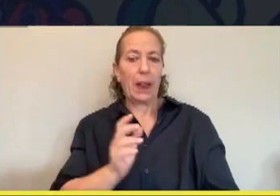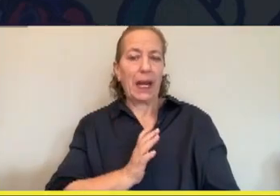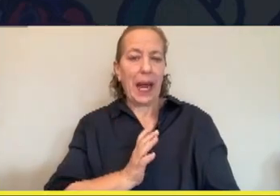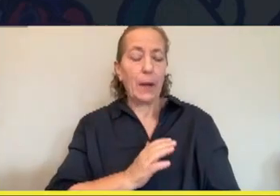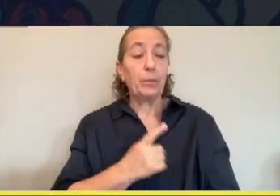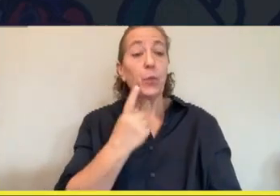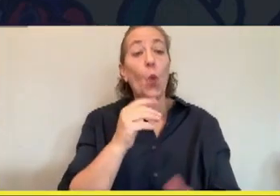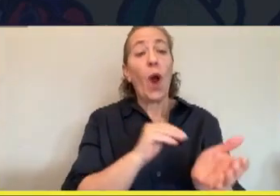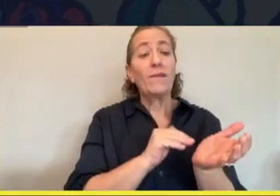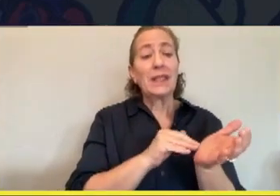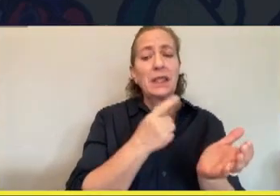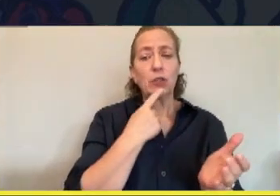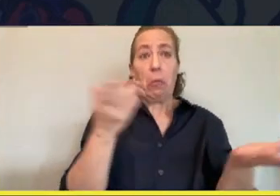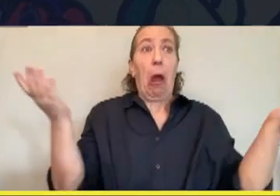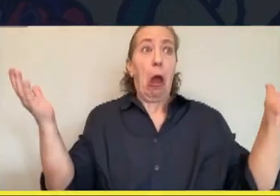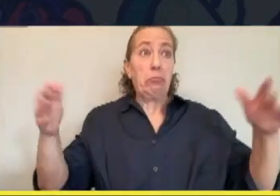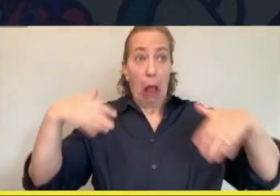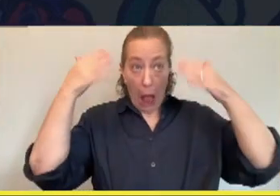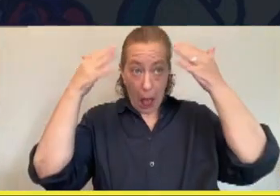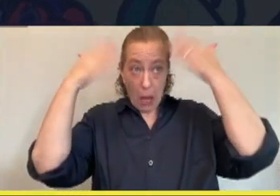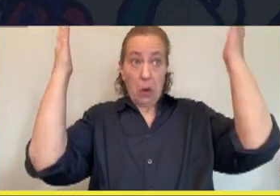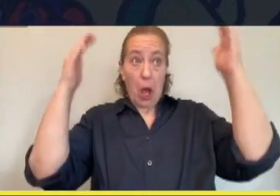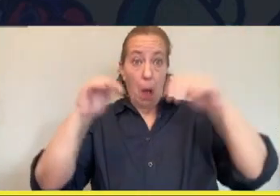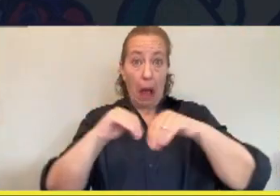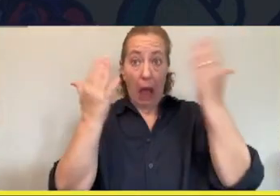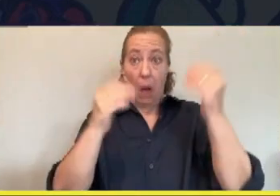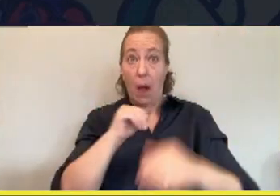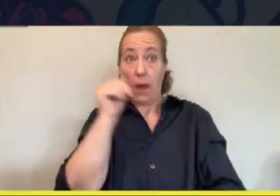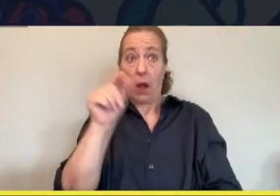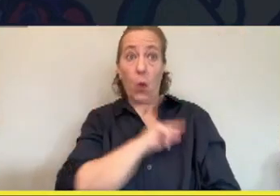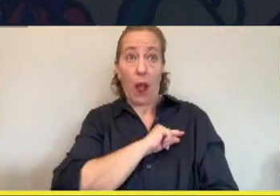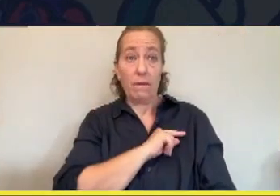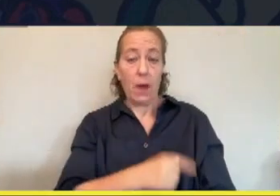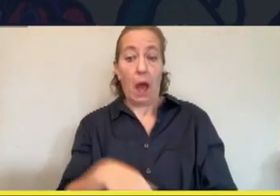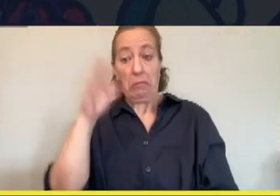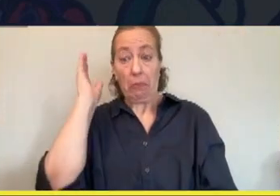even know how to care for people with disabilities. I'm not qualified." Next slide.